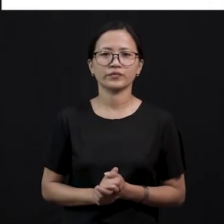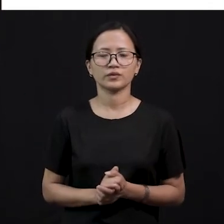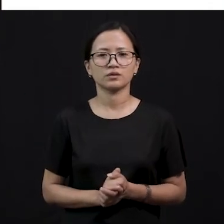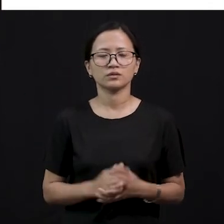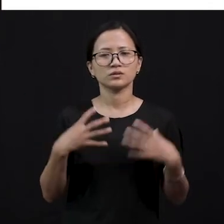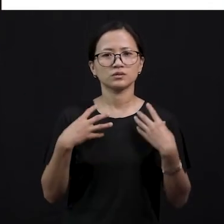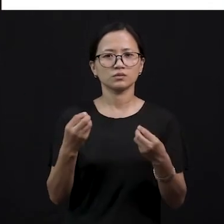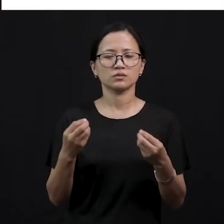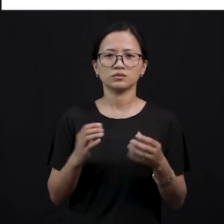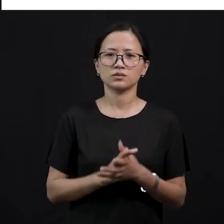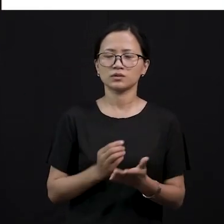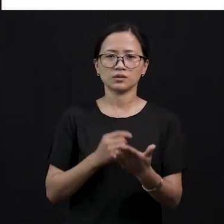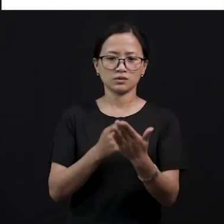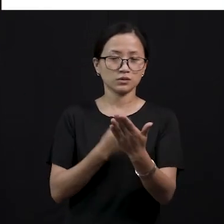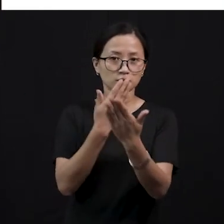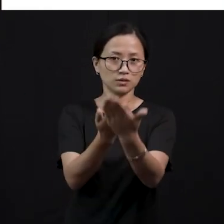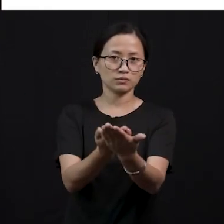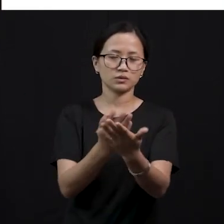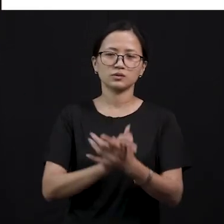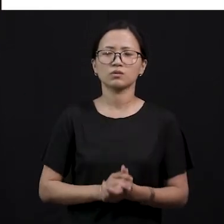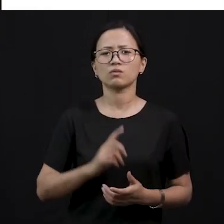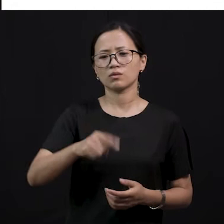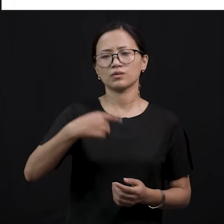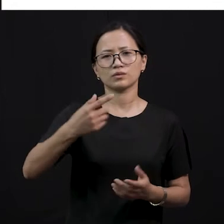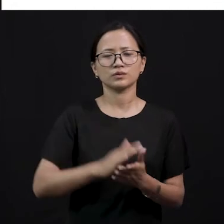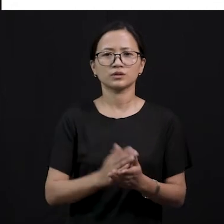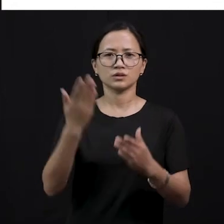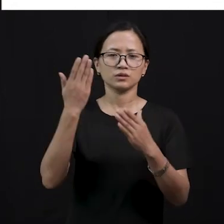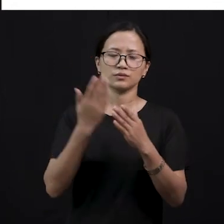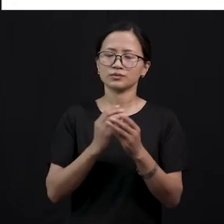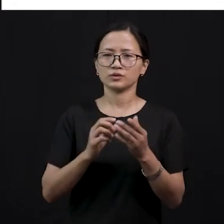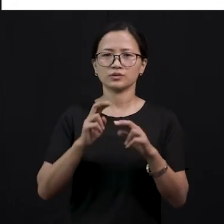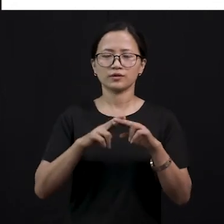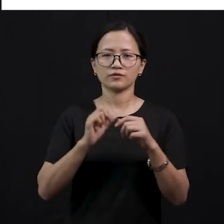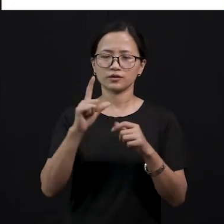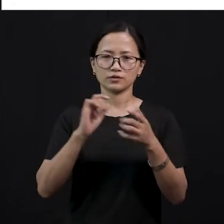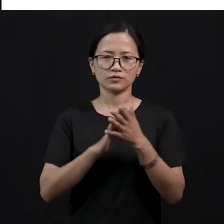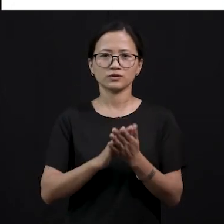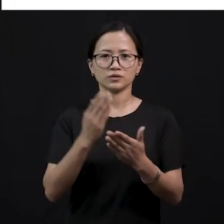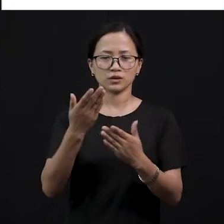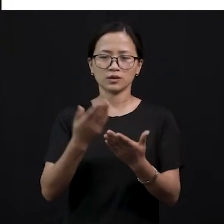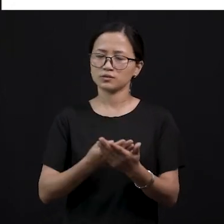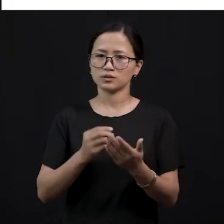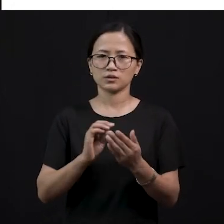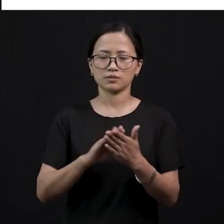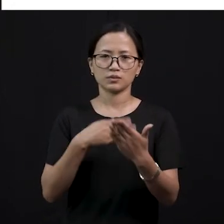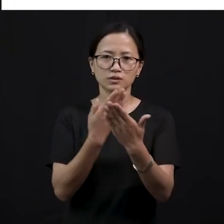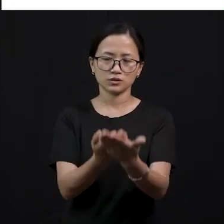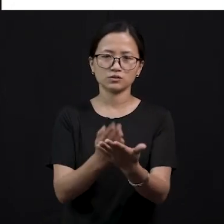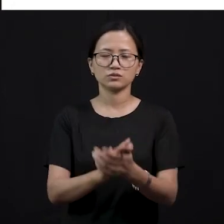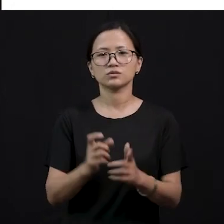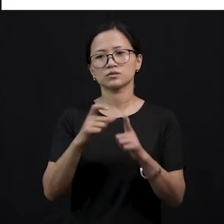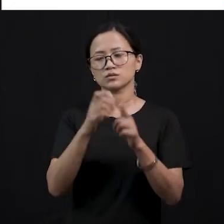vacancy because I wanted to apply. So you can always file an application to that particular department and get